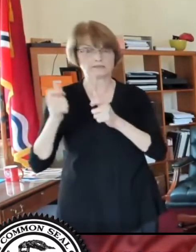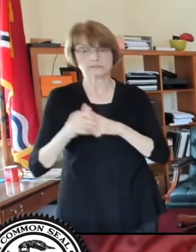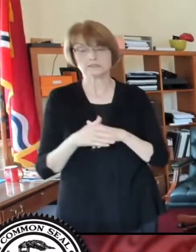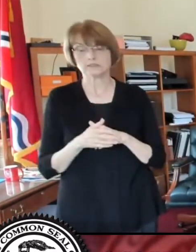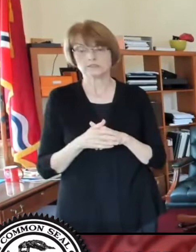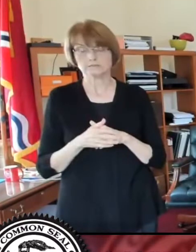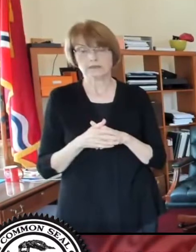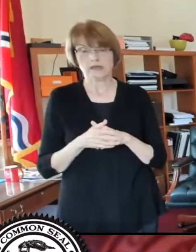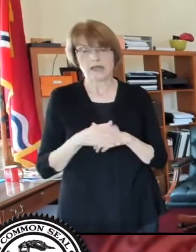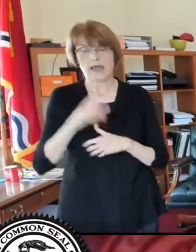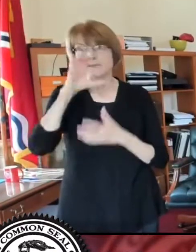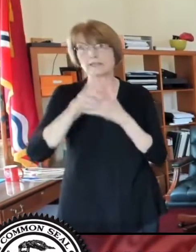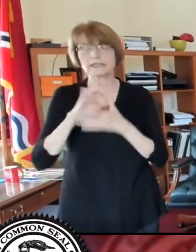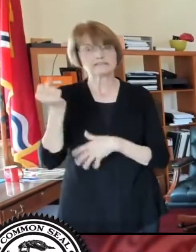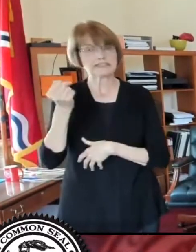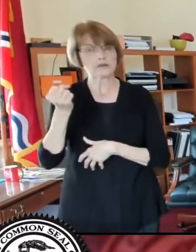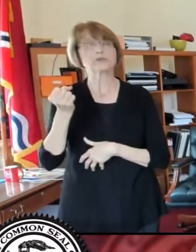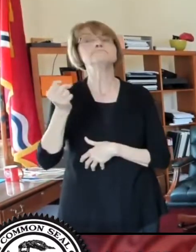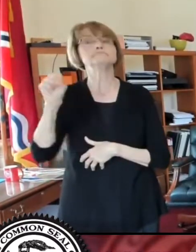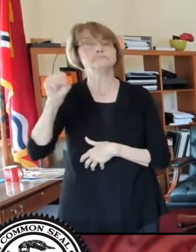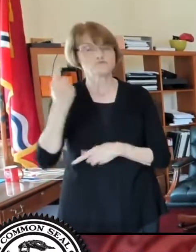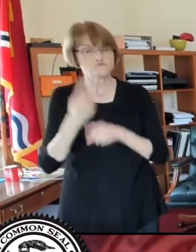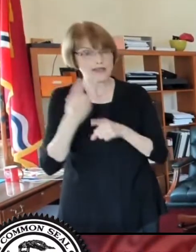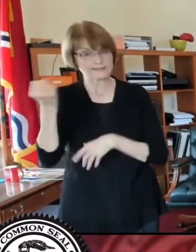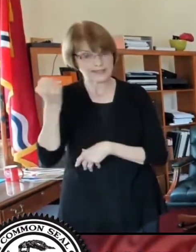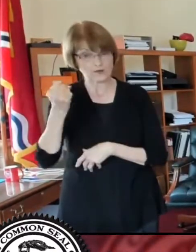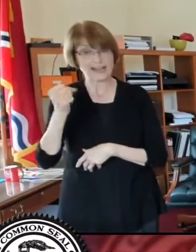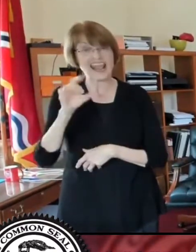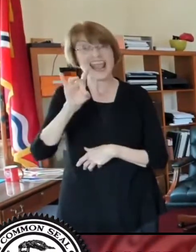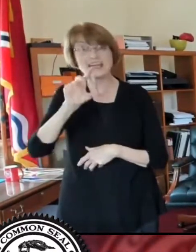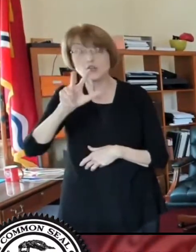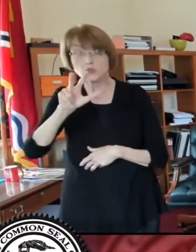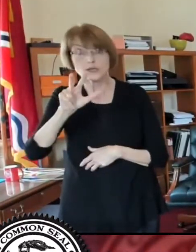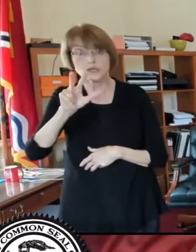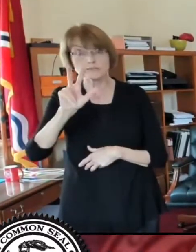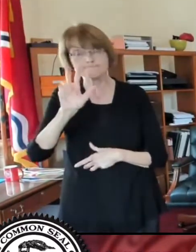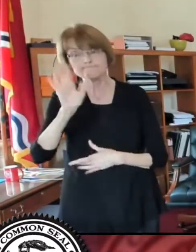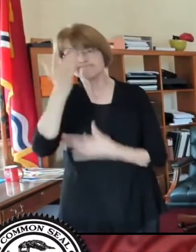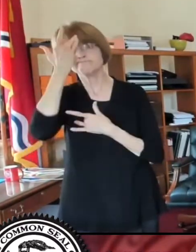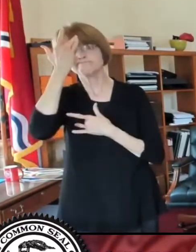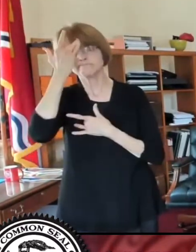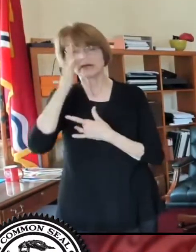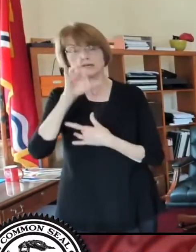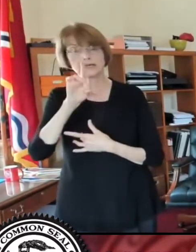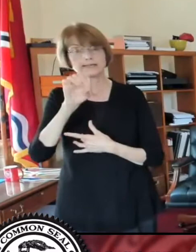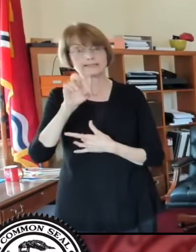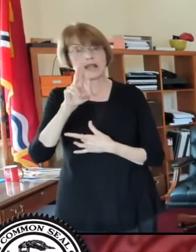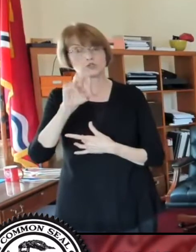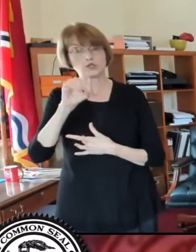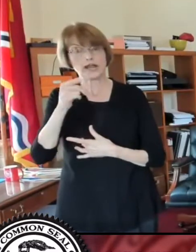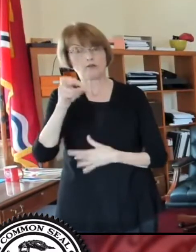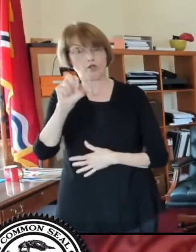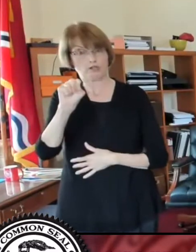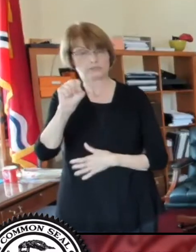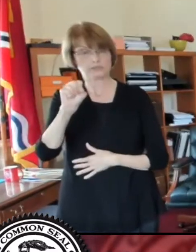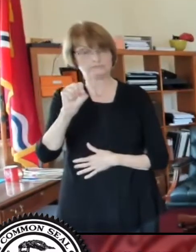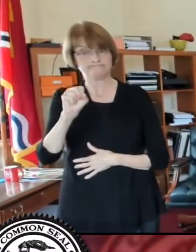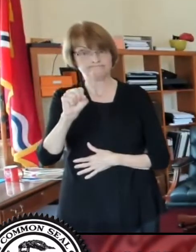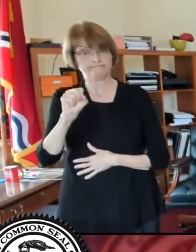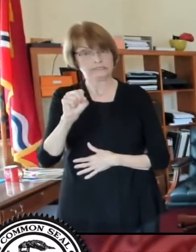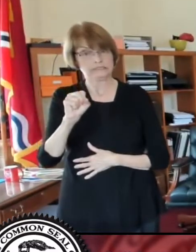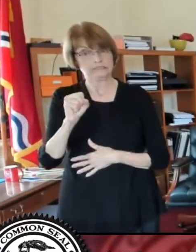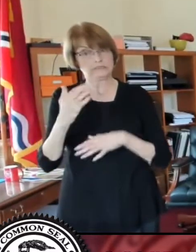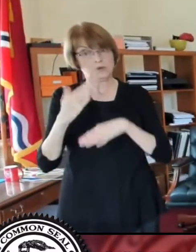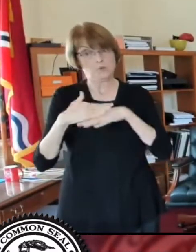it was, yes, on Saturday, when we had 83 cases, Dr. Eccles advised me that